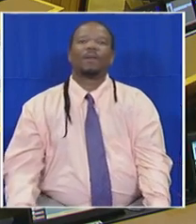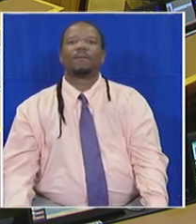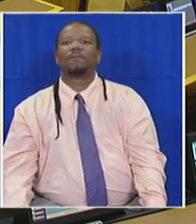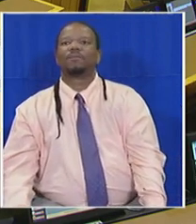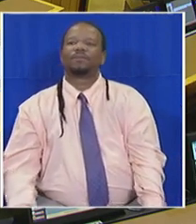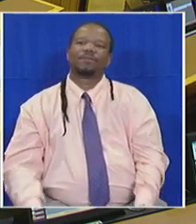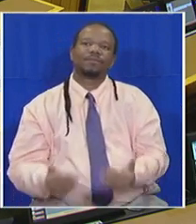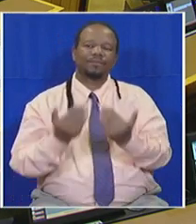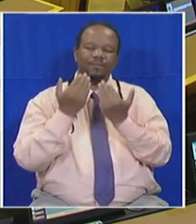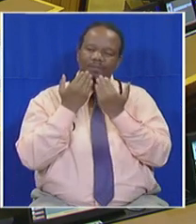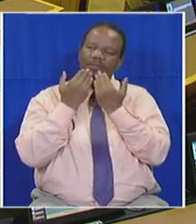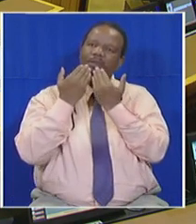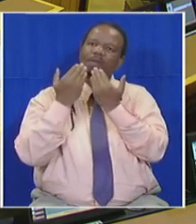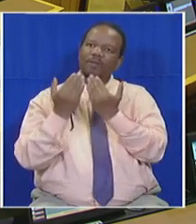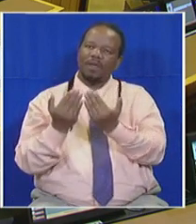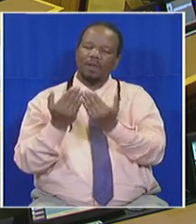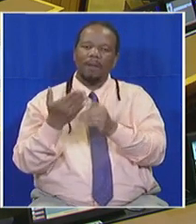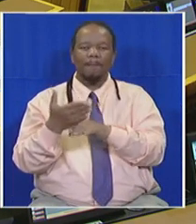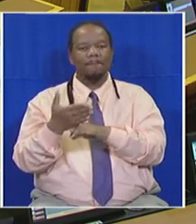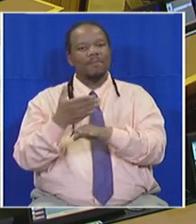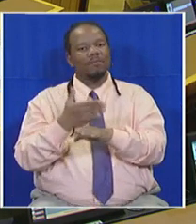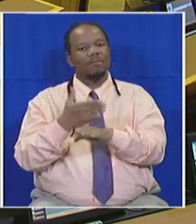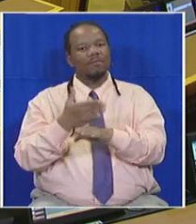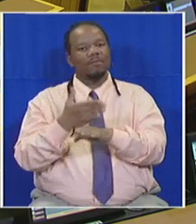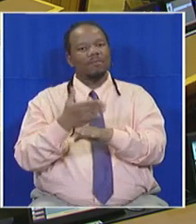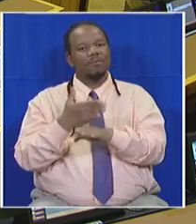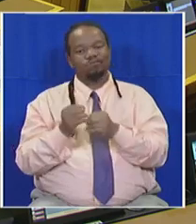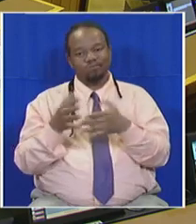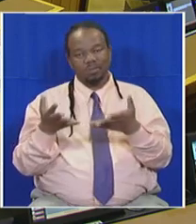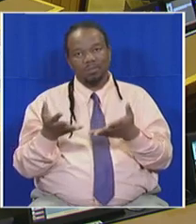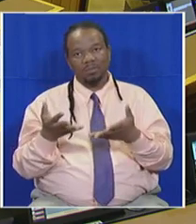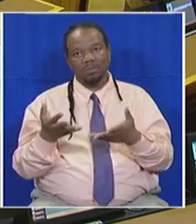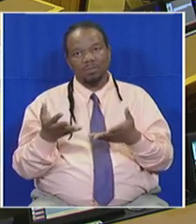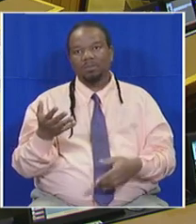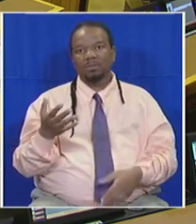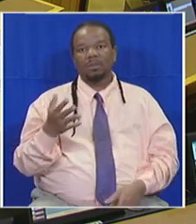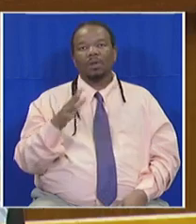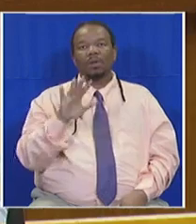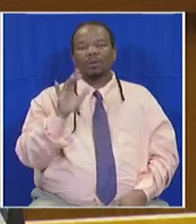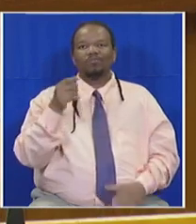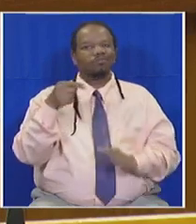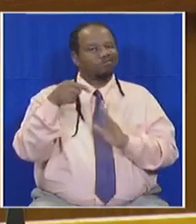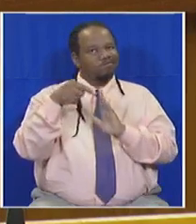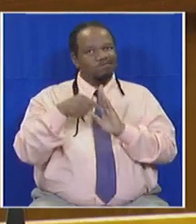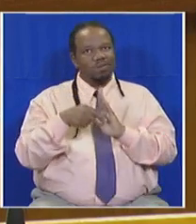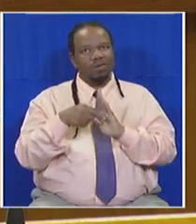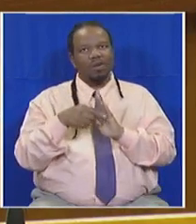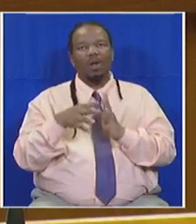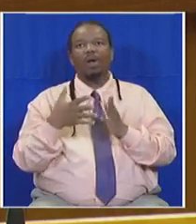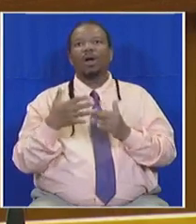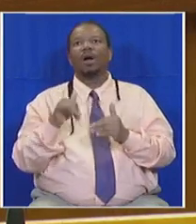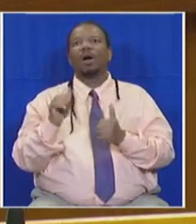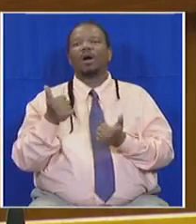Thank you. Before I get to the substance of my contribution to this